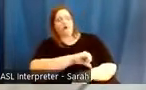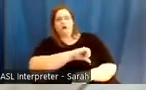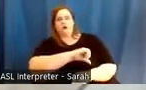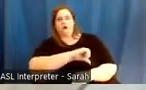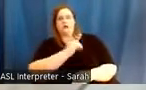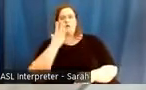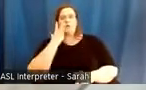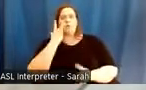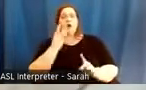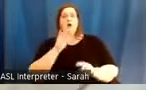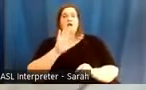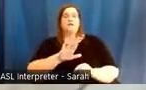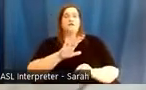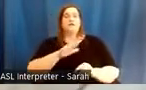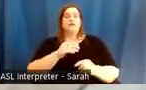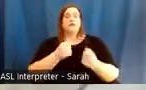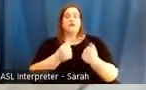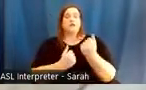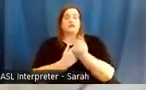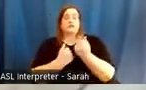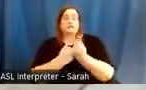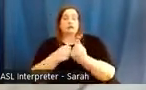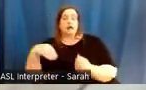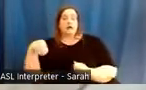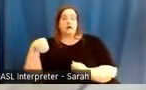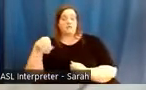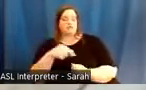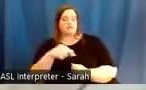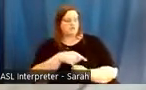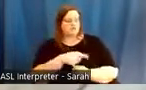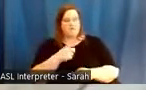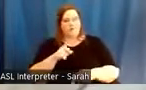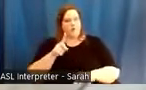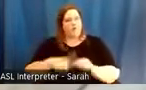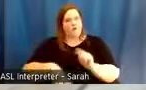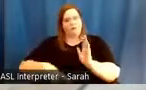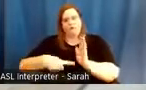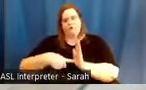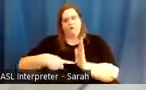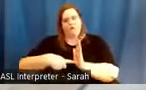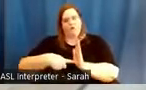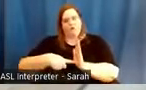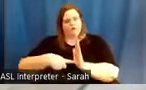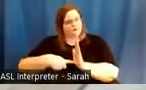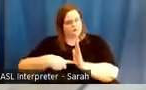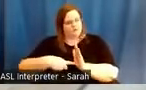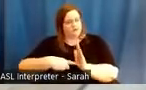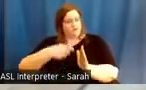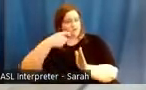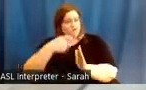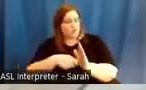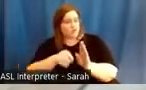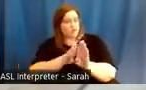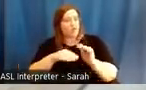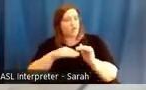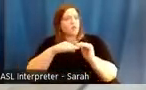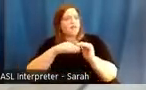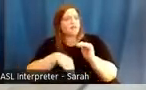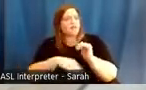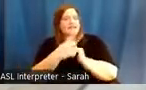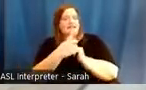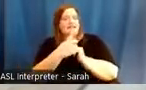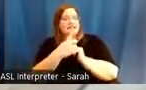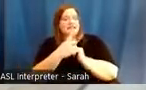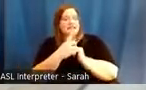viewed by their subsidized housing provider as an undue financial burden, even though the cost of the door was less than 0.1%